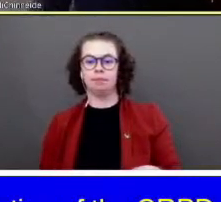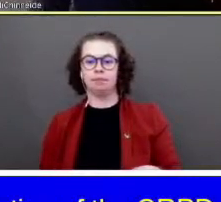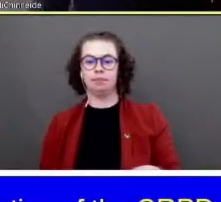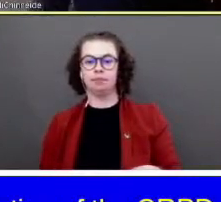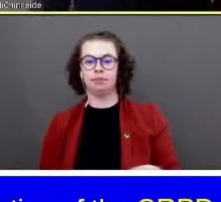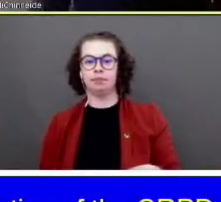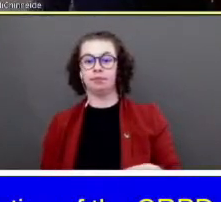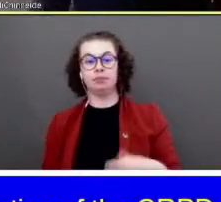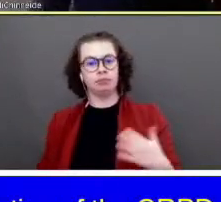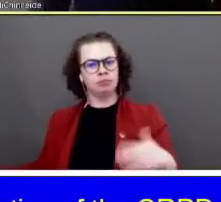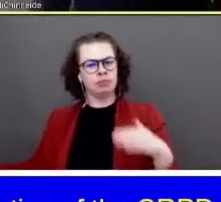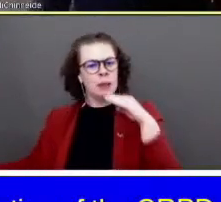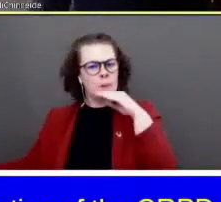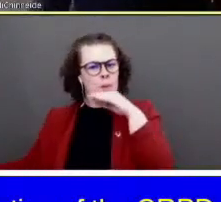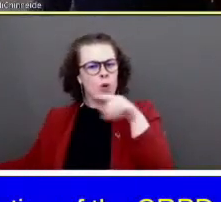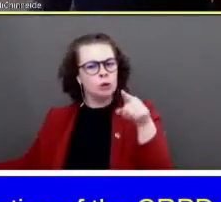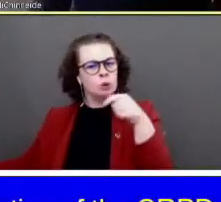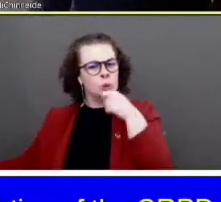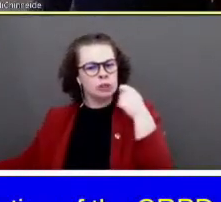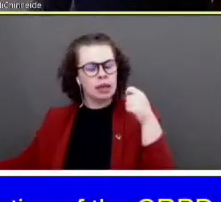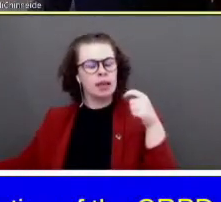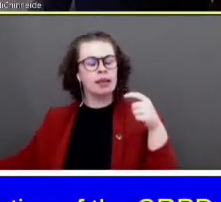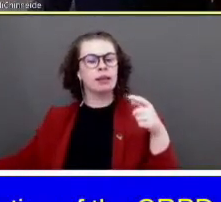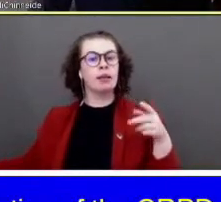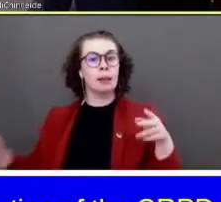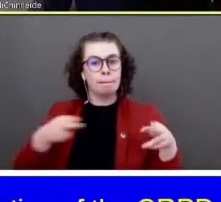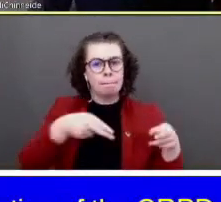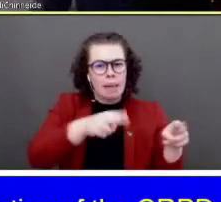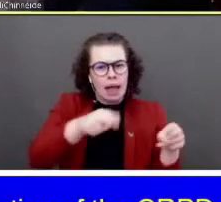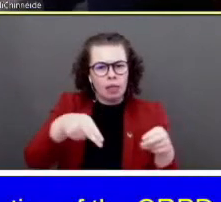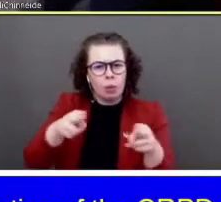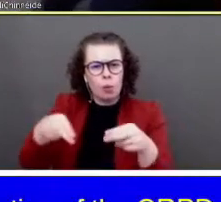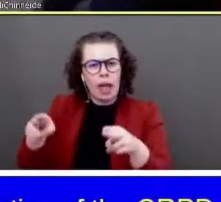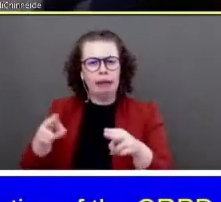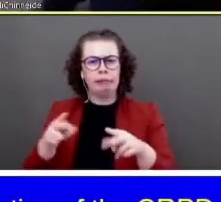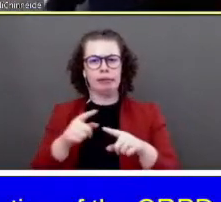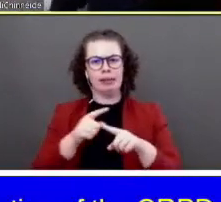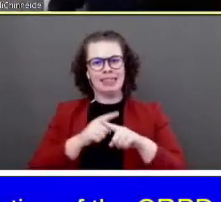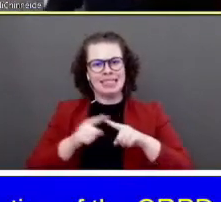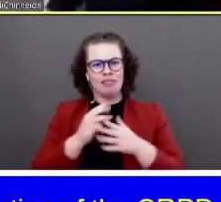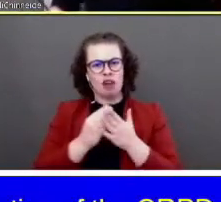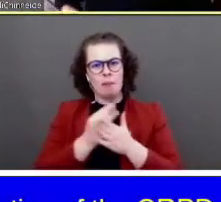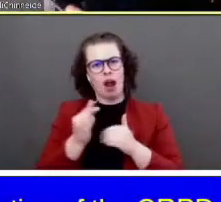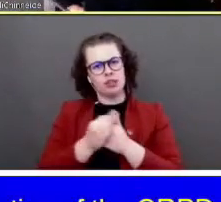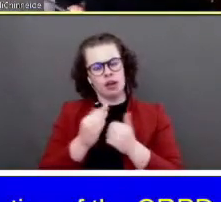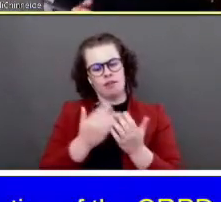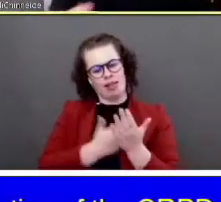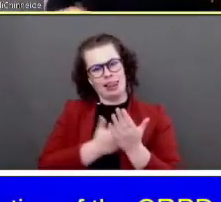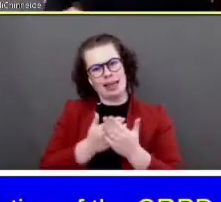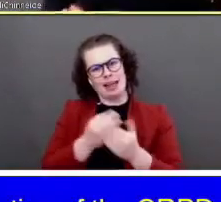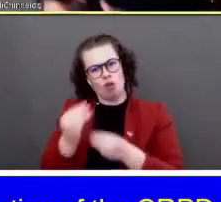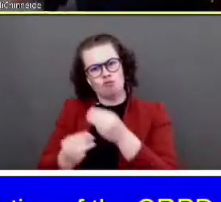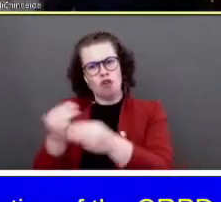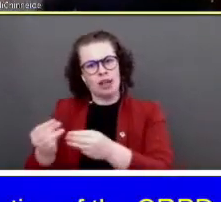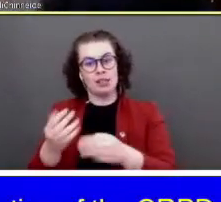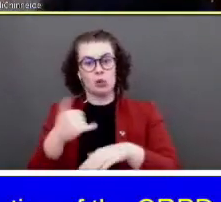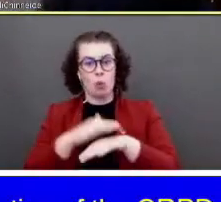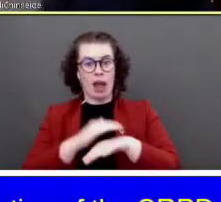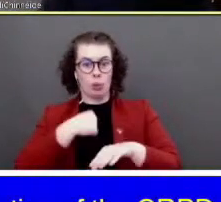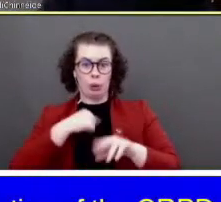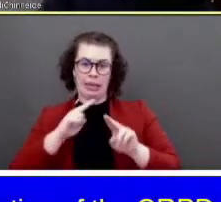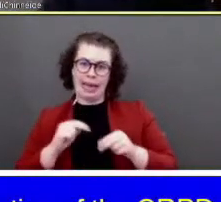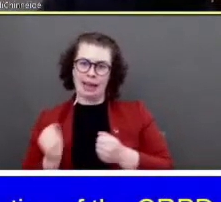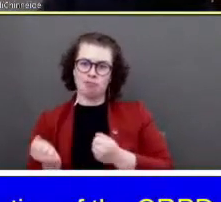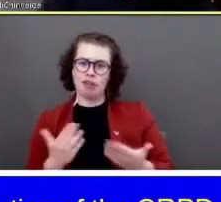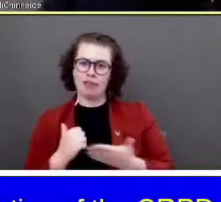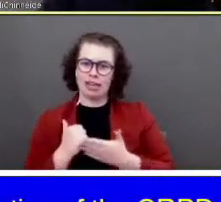you articulated so well, is just the pathways and the multiple points for positive intervention and diversion, and that we have to